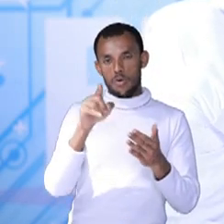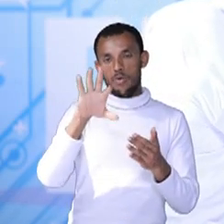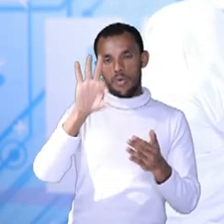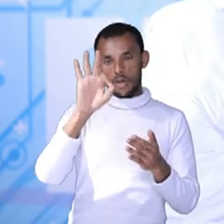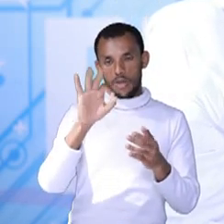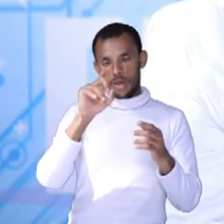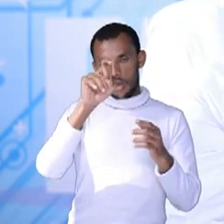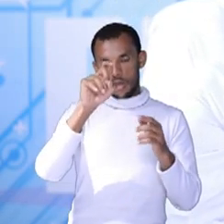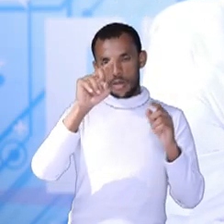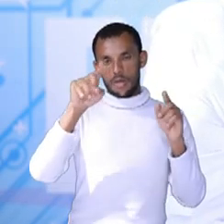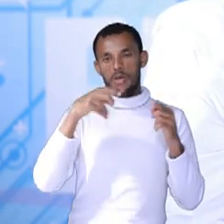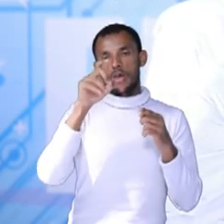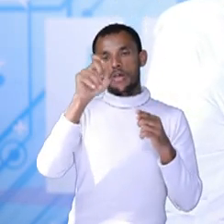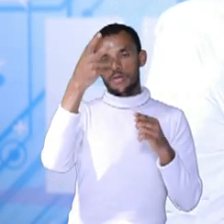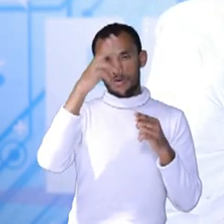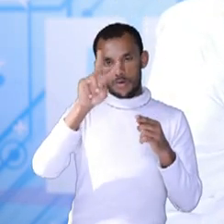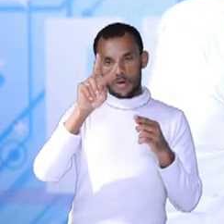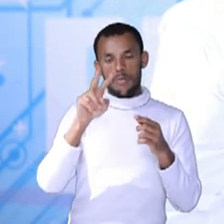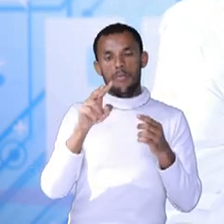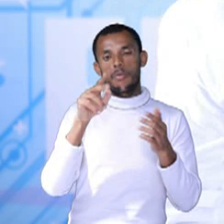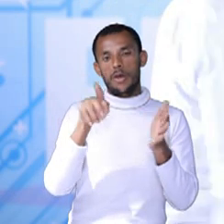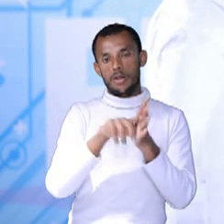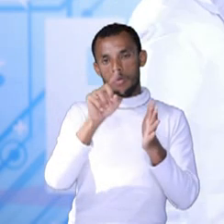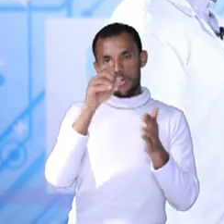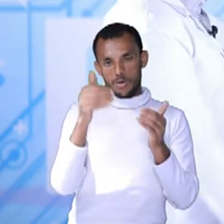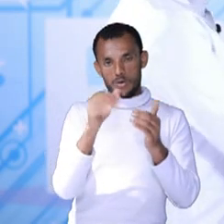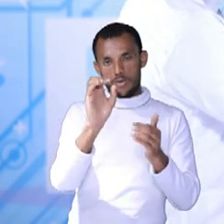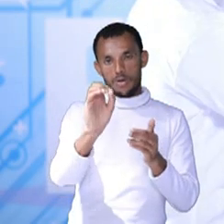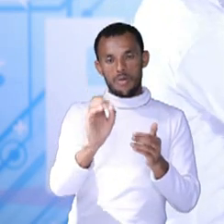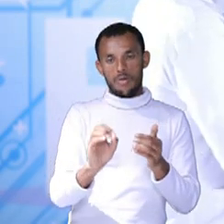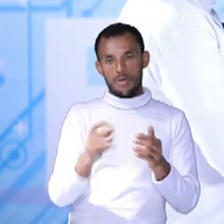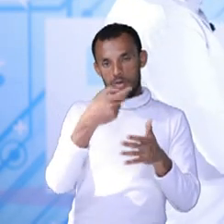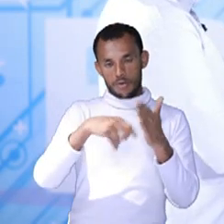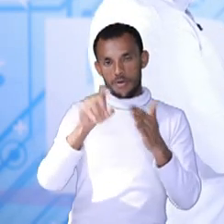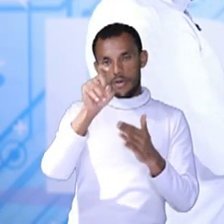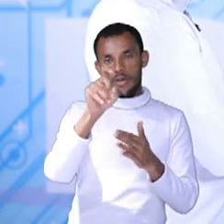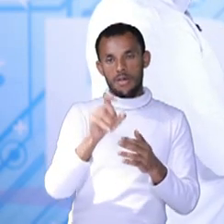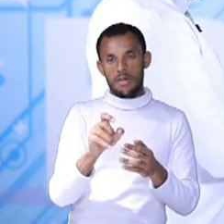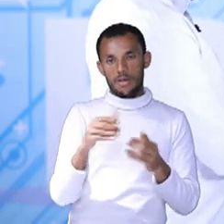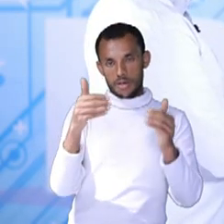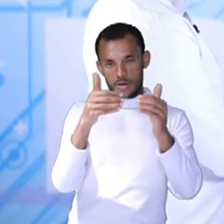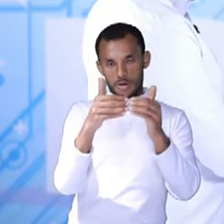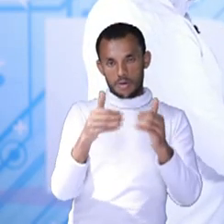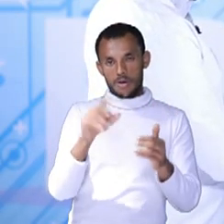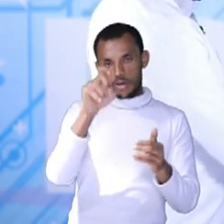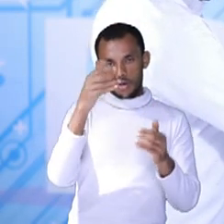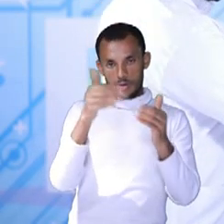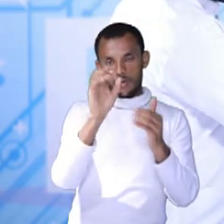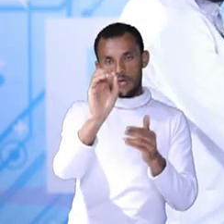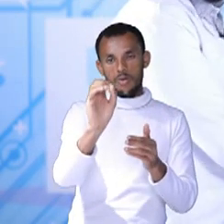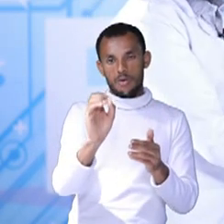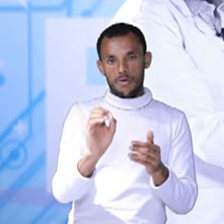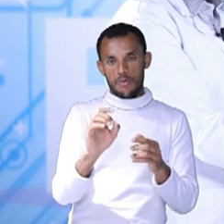x into x squared minus 1 is equal to 0. So the value of x is this x equal to